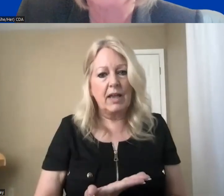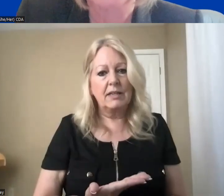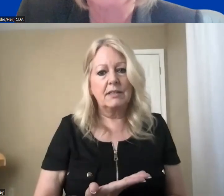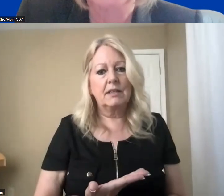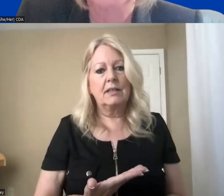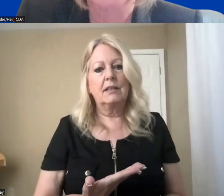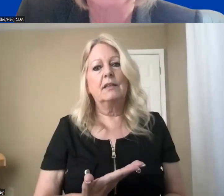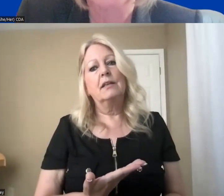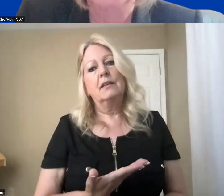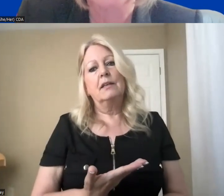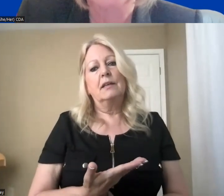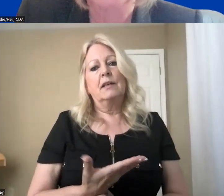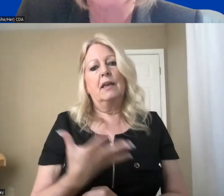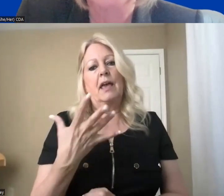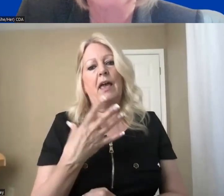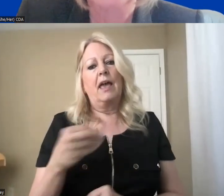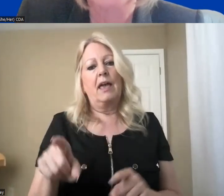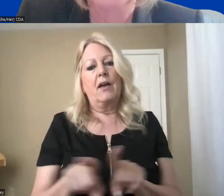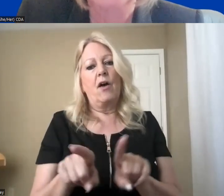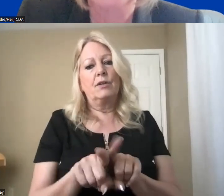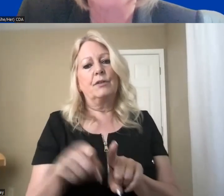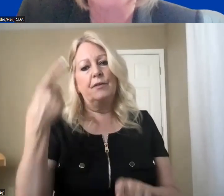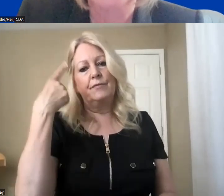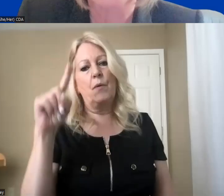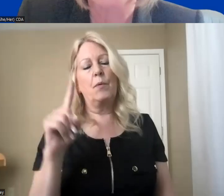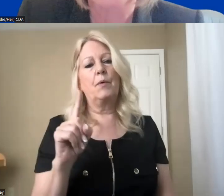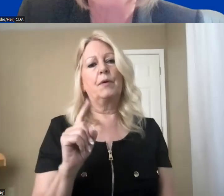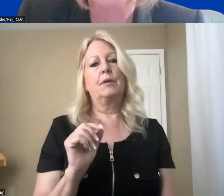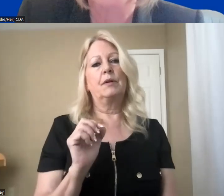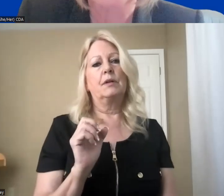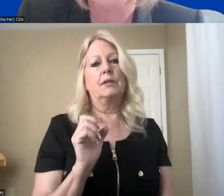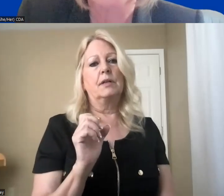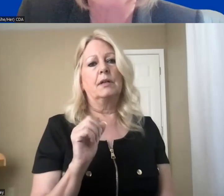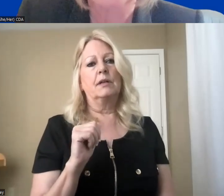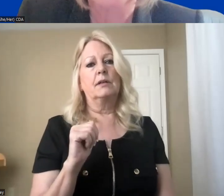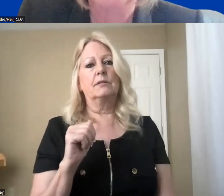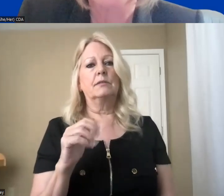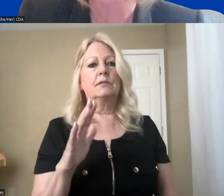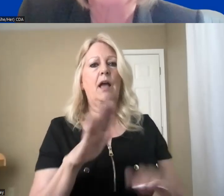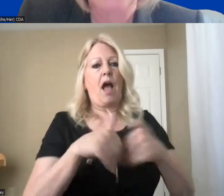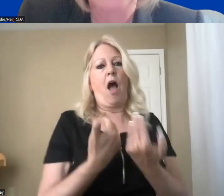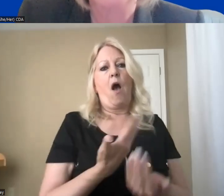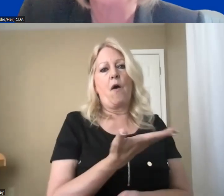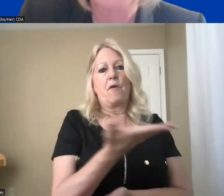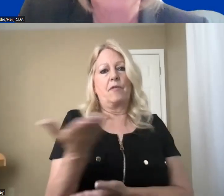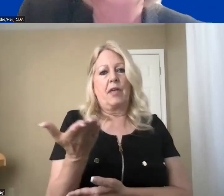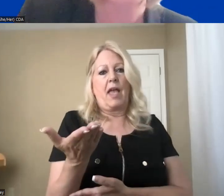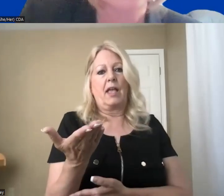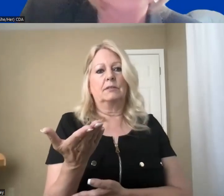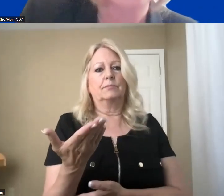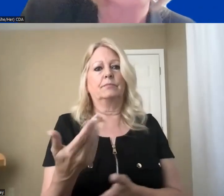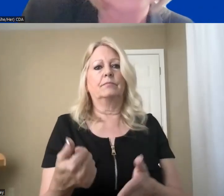then also just the impact of their voices, how that impacts our policies or